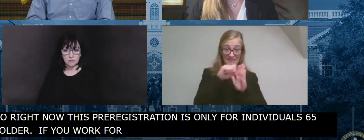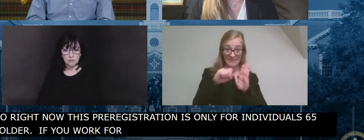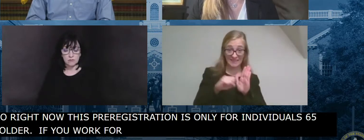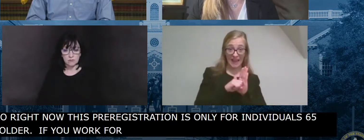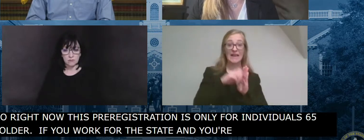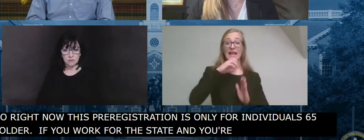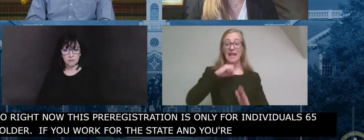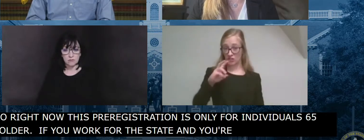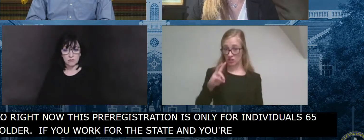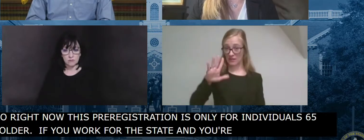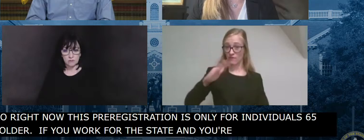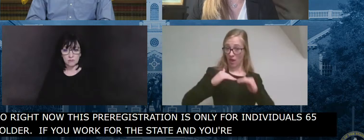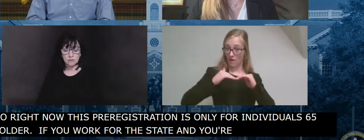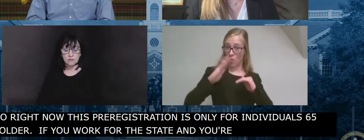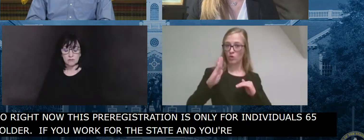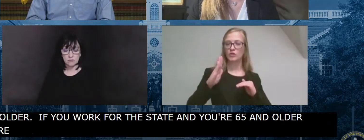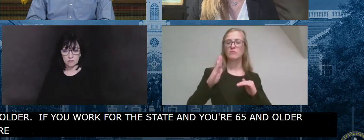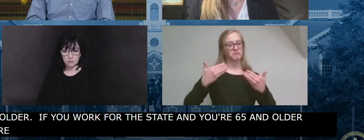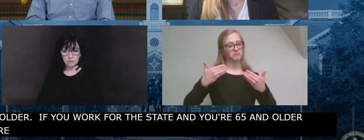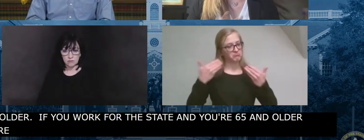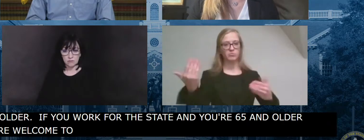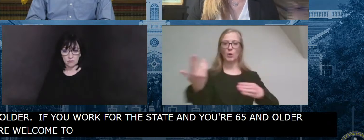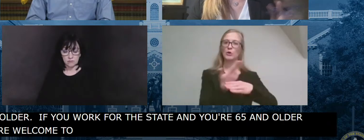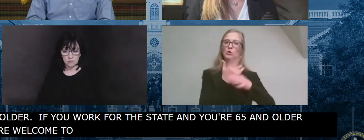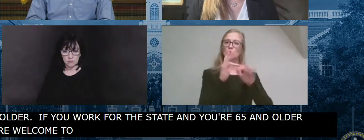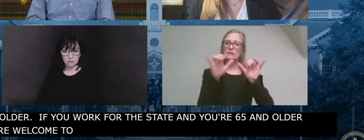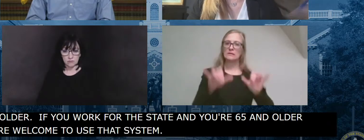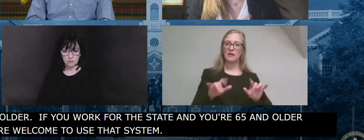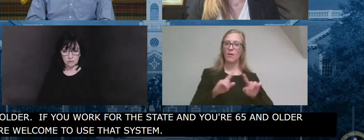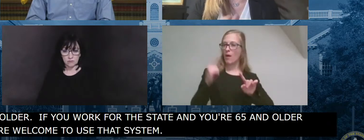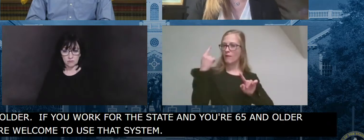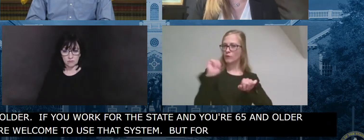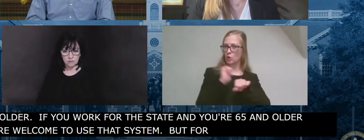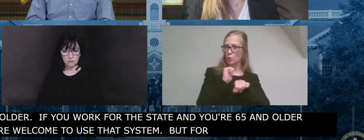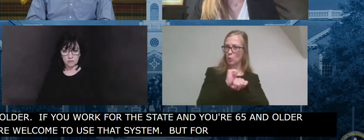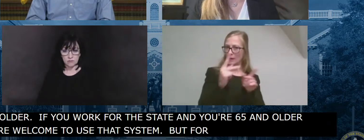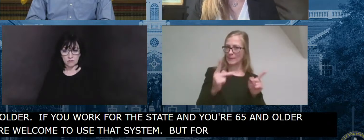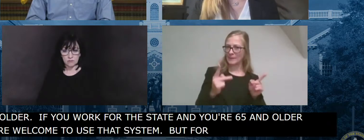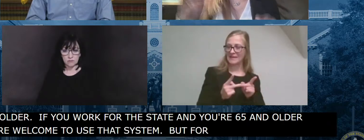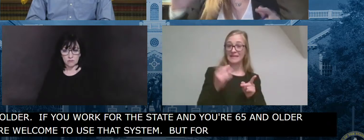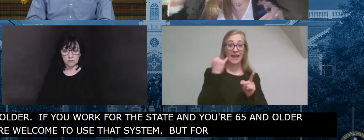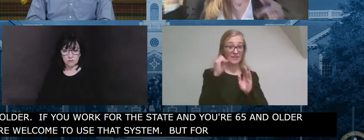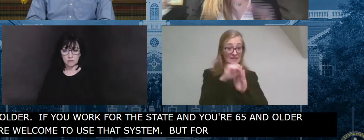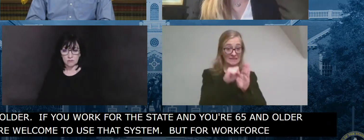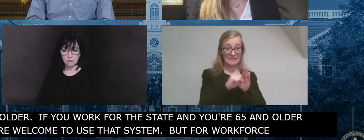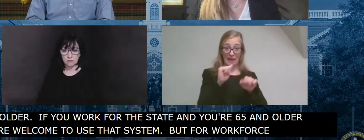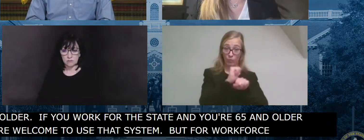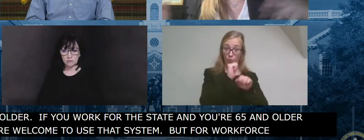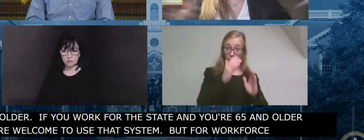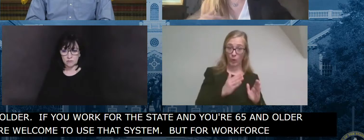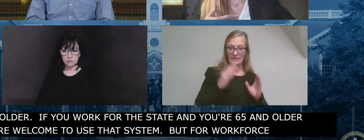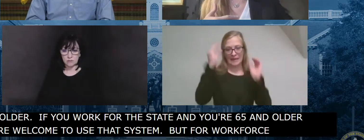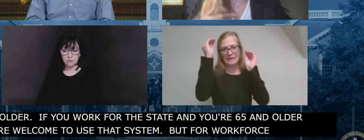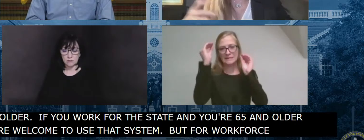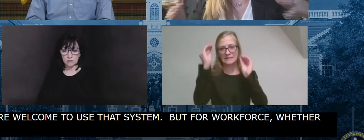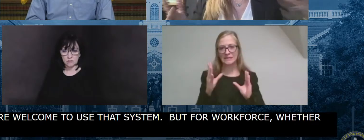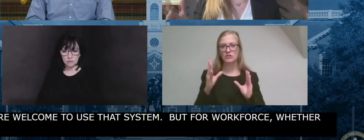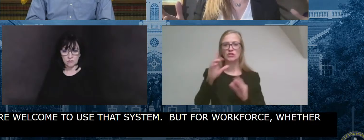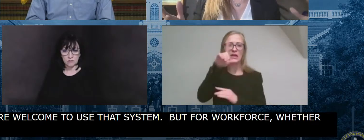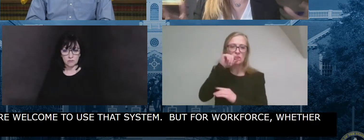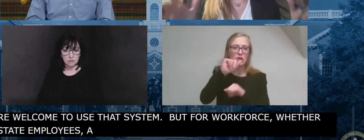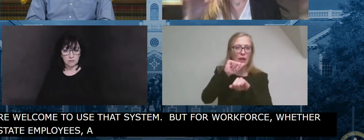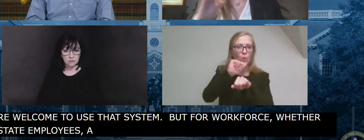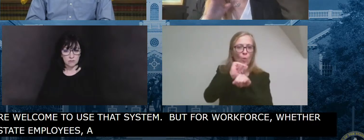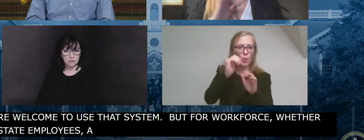to use that system. But for workforce, whether it's state employees, teachers, poultry workers,